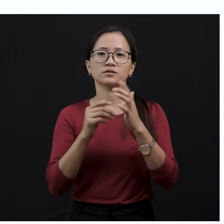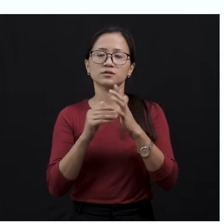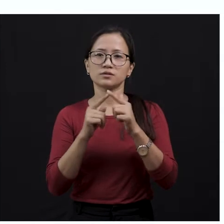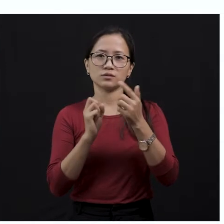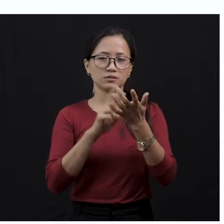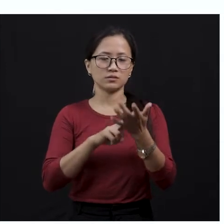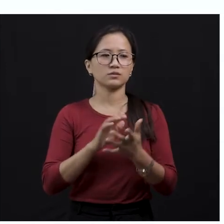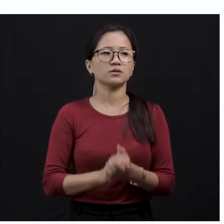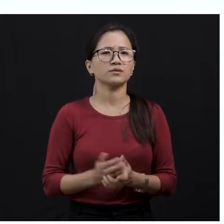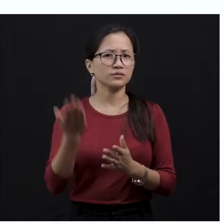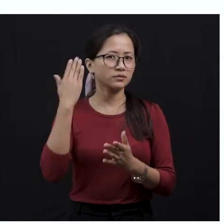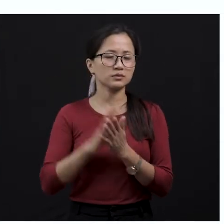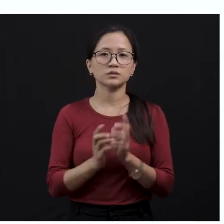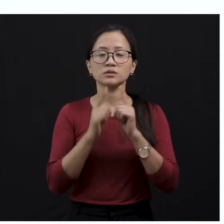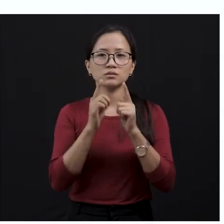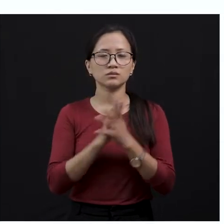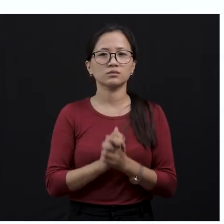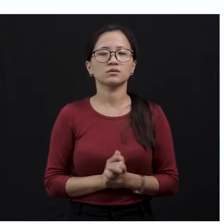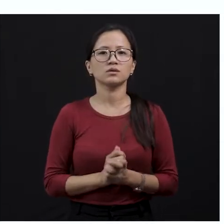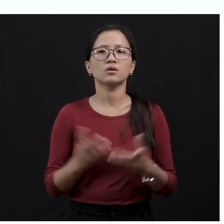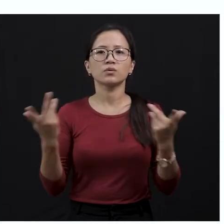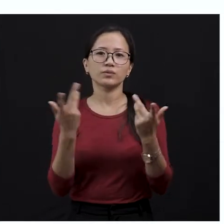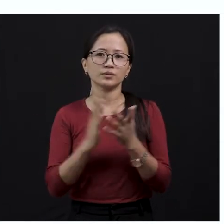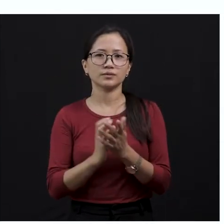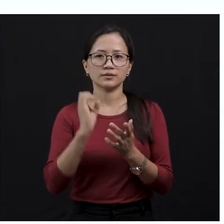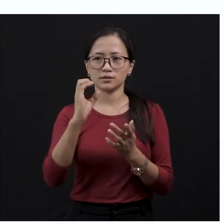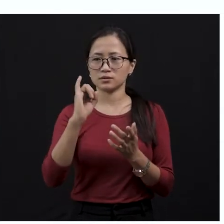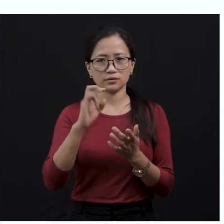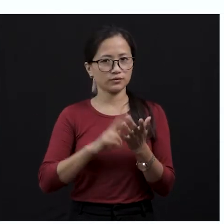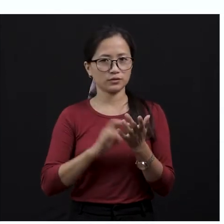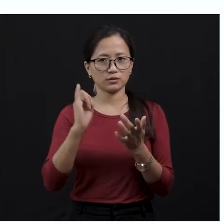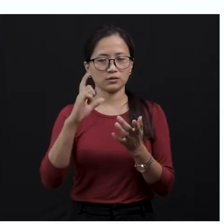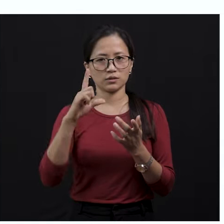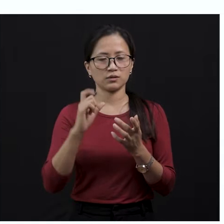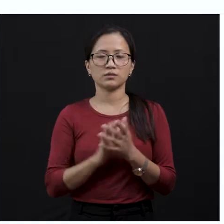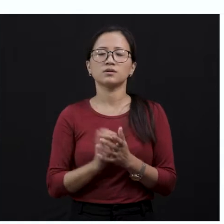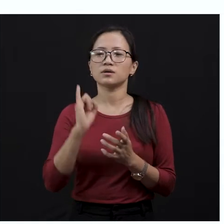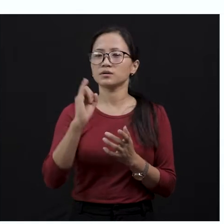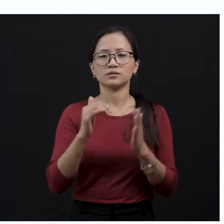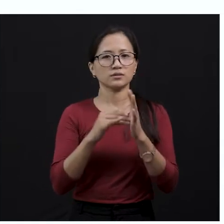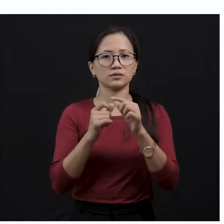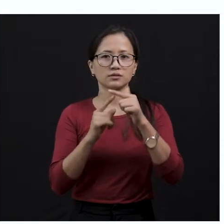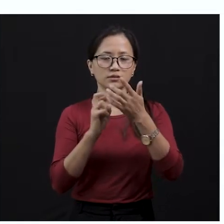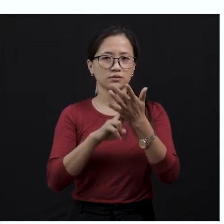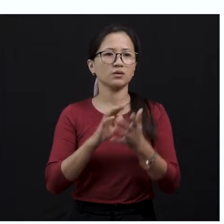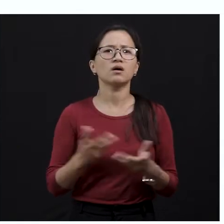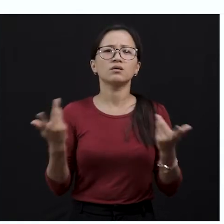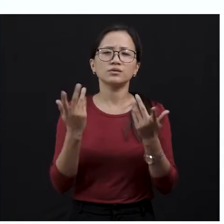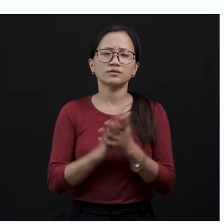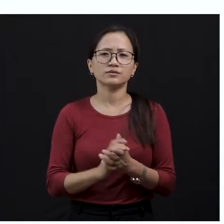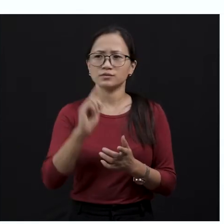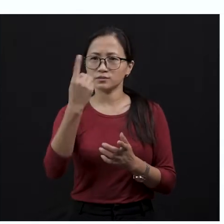In the previous class, I've explained to you about what is a civilization, how the first